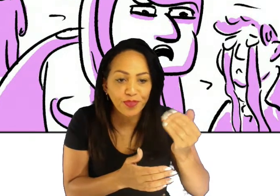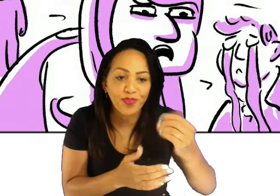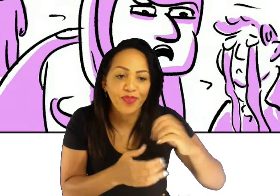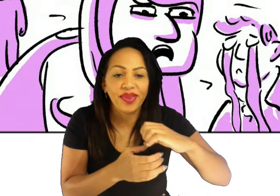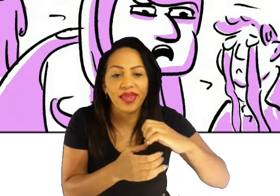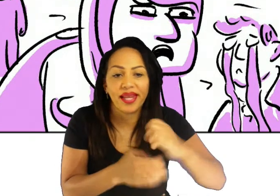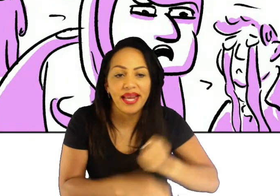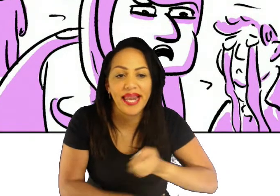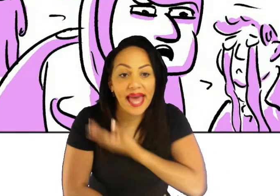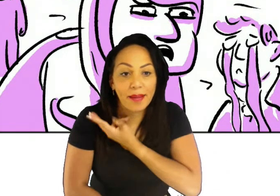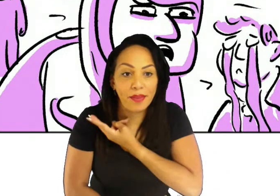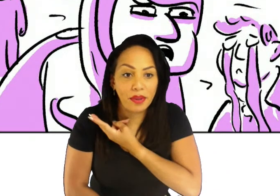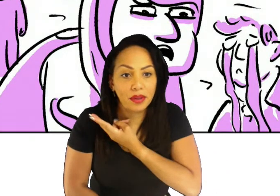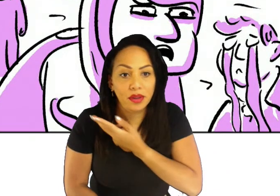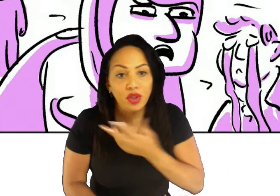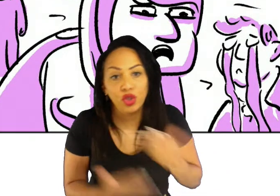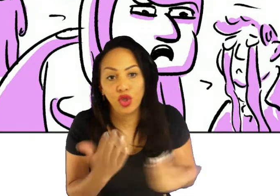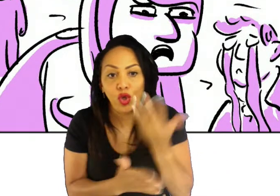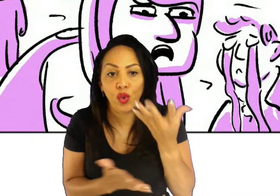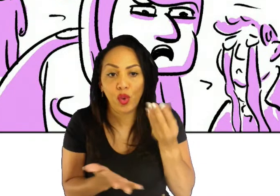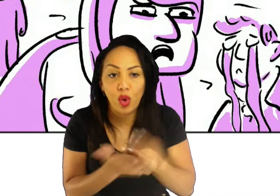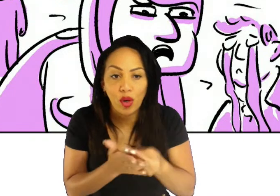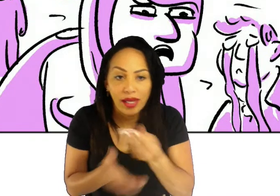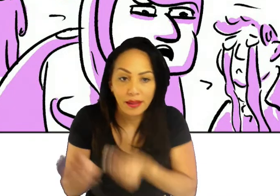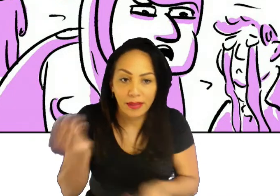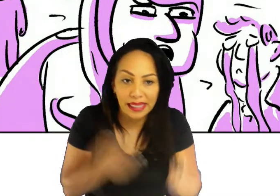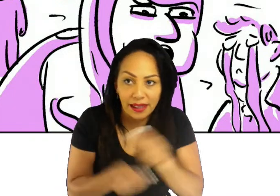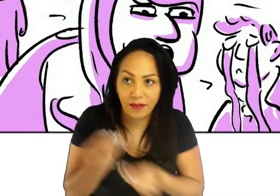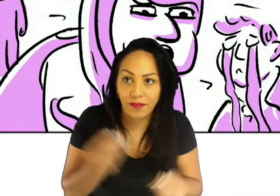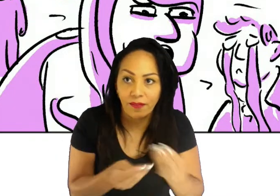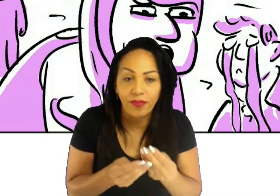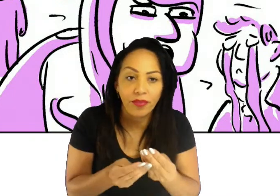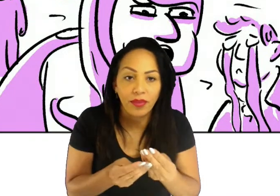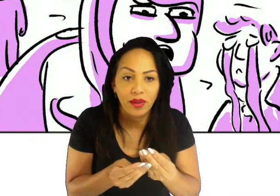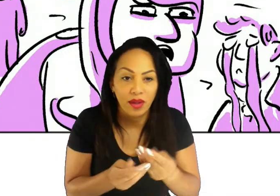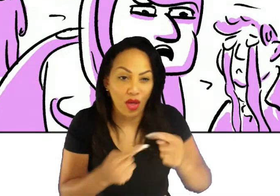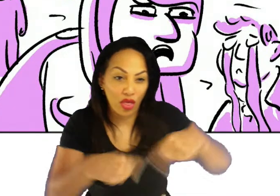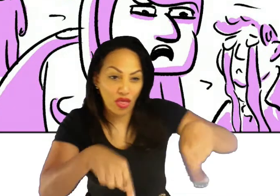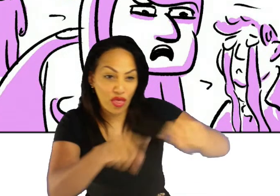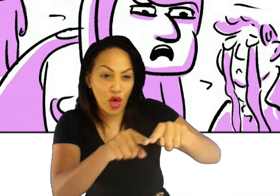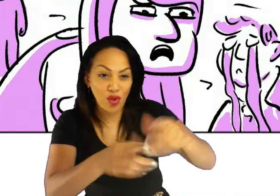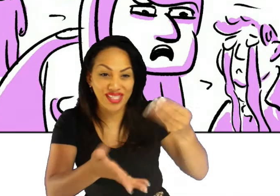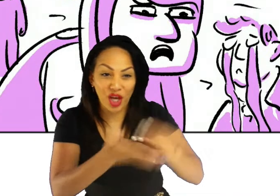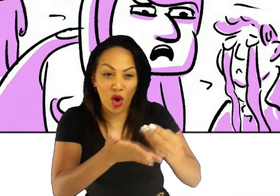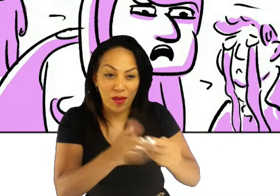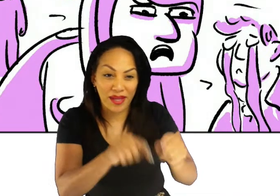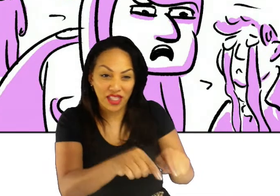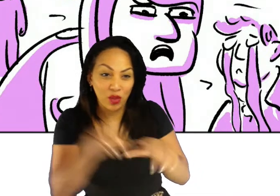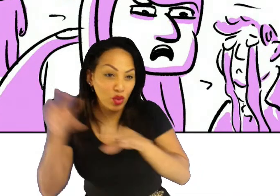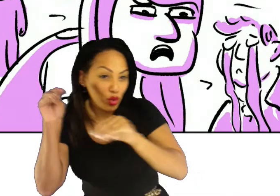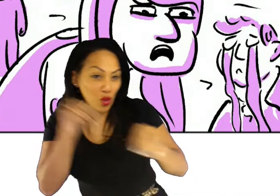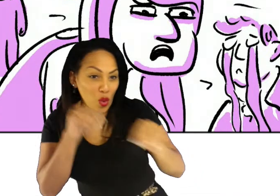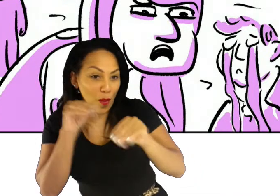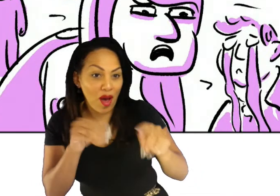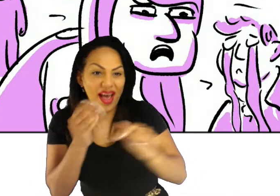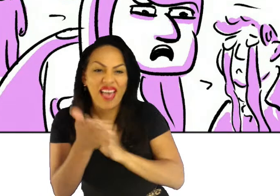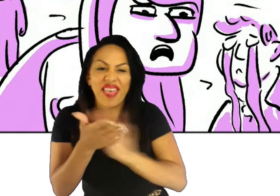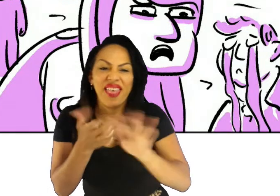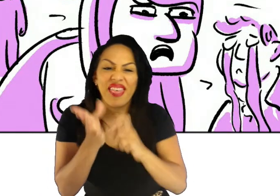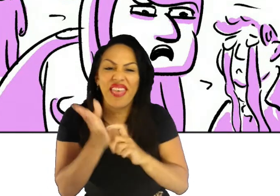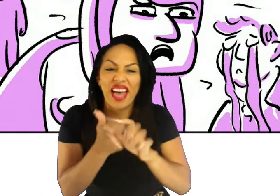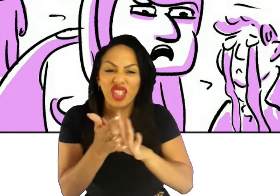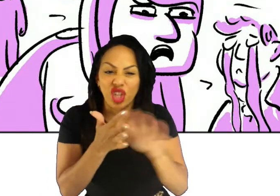Artists and creatives were taught under Thatcher that they didn't really need state welfare to look